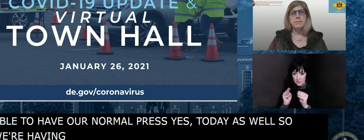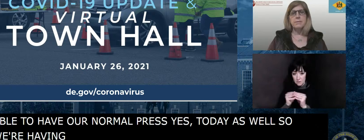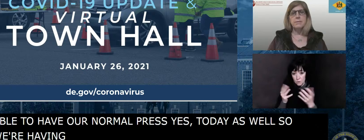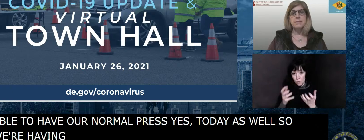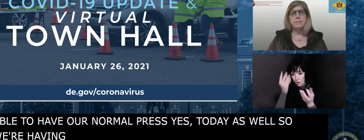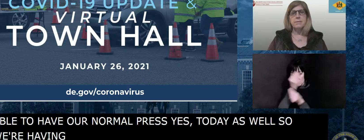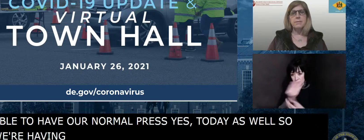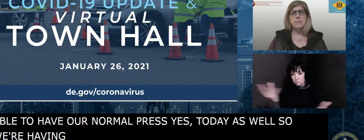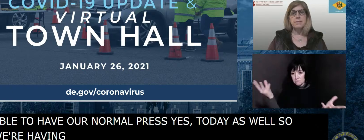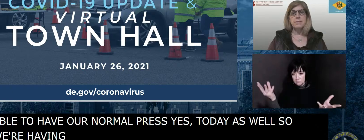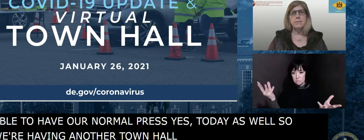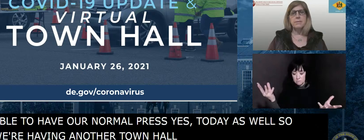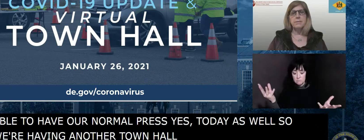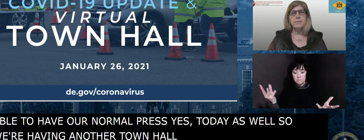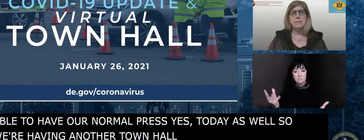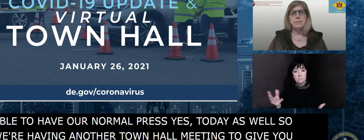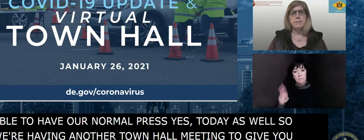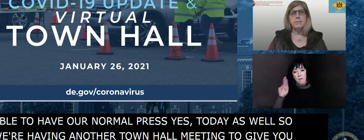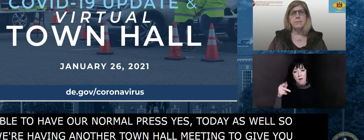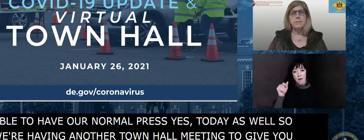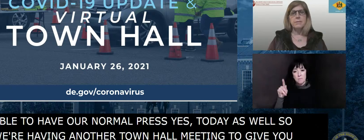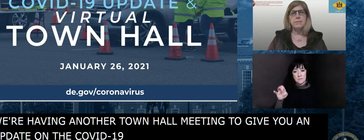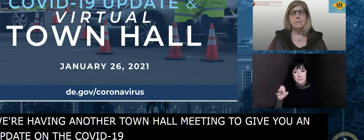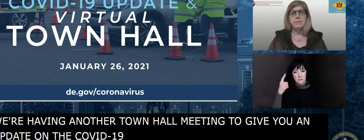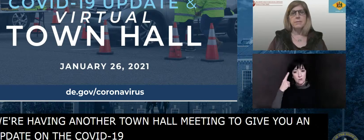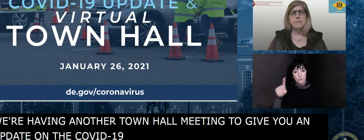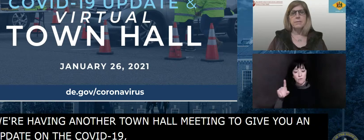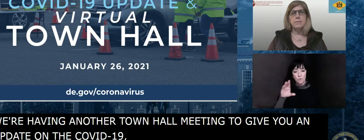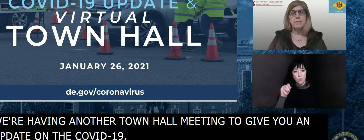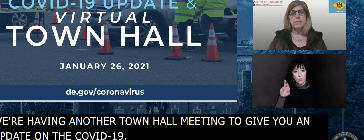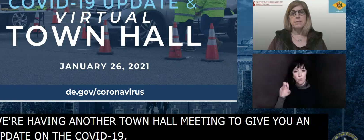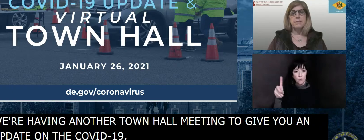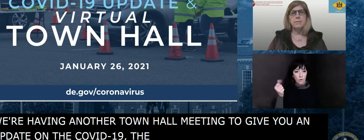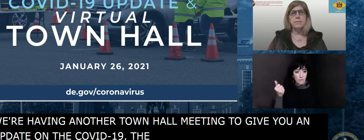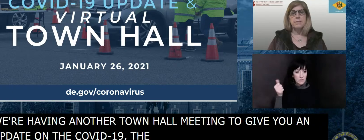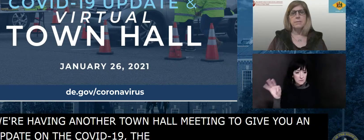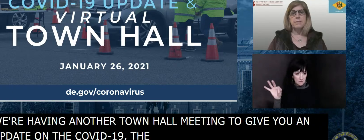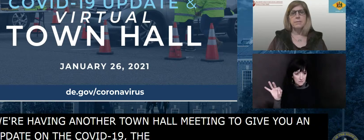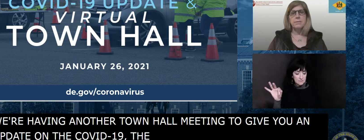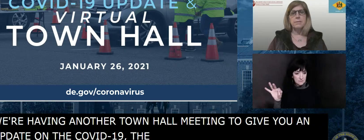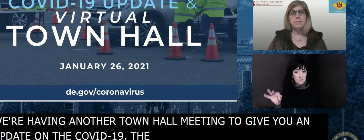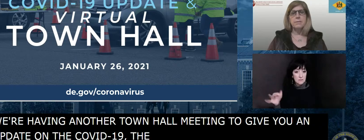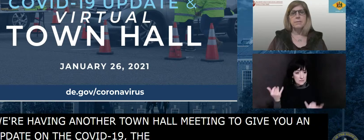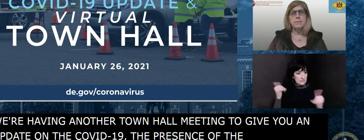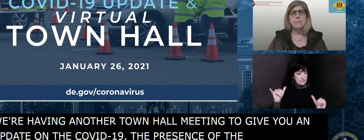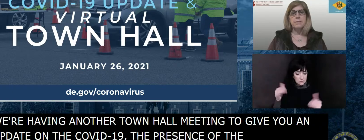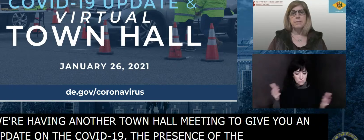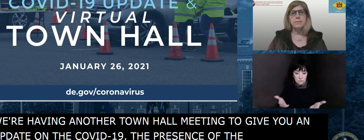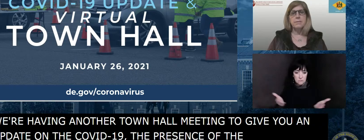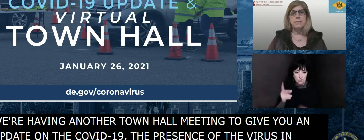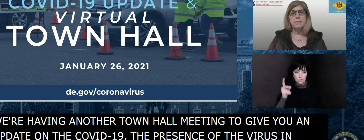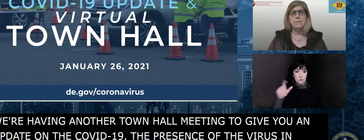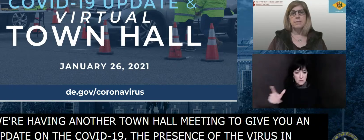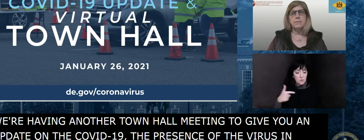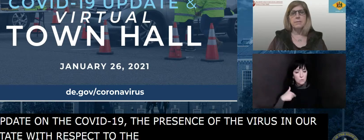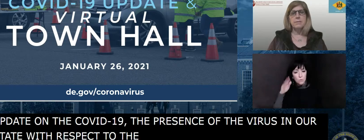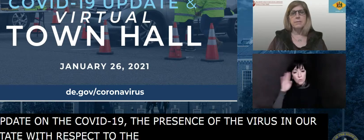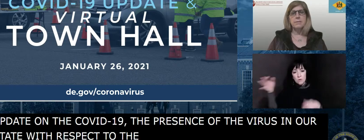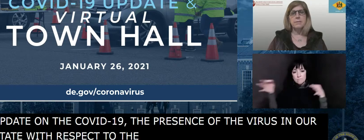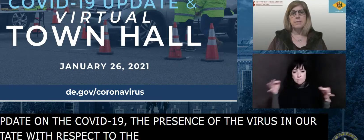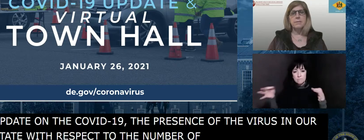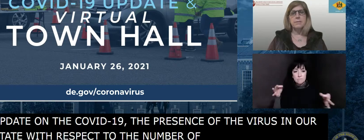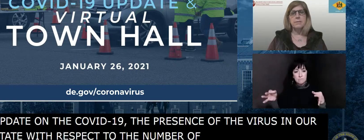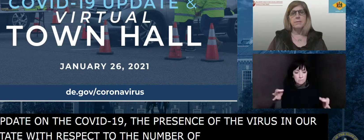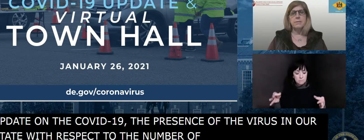on the COVID-19, its presence, the presence of the virus in our state with respect to the number of cases. We'll do a real quick rundown